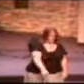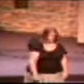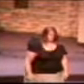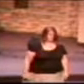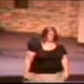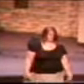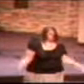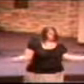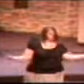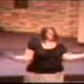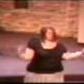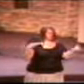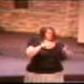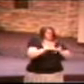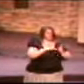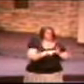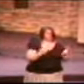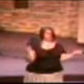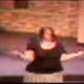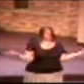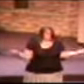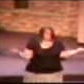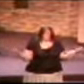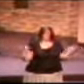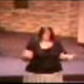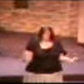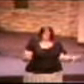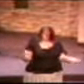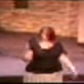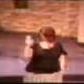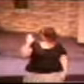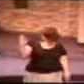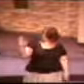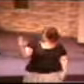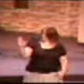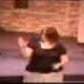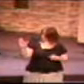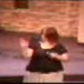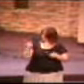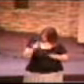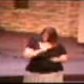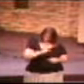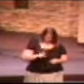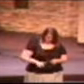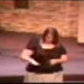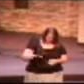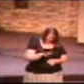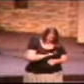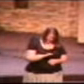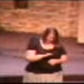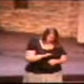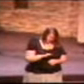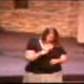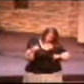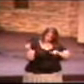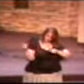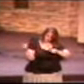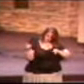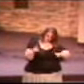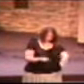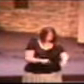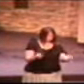so what does this mean for us your kingdom come